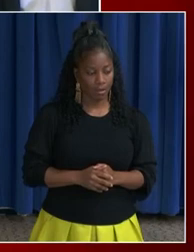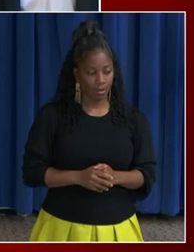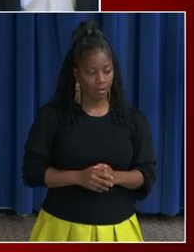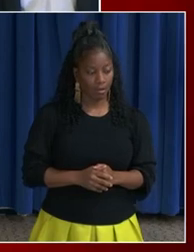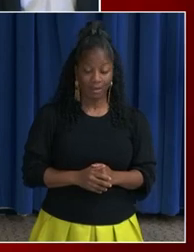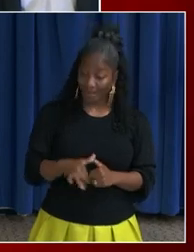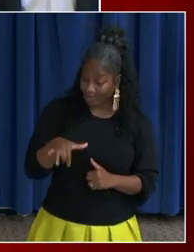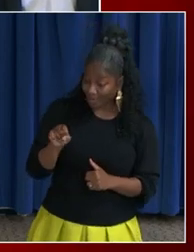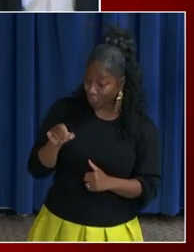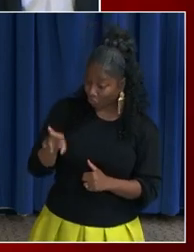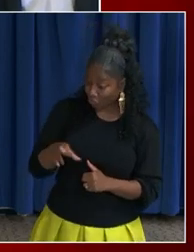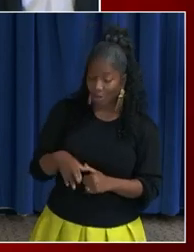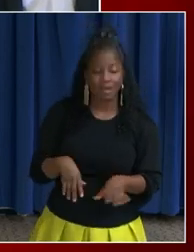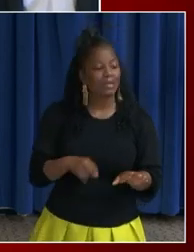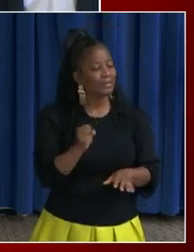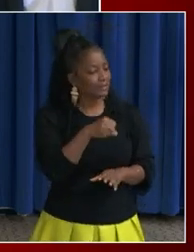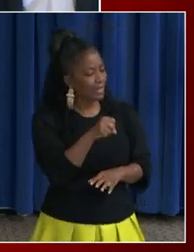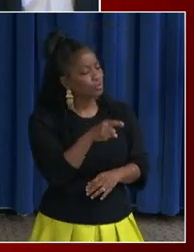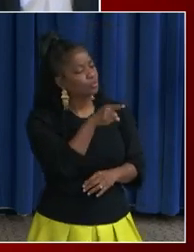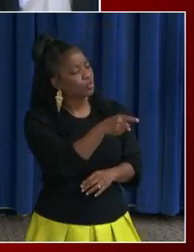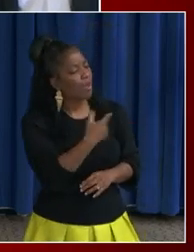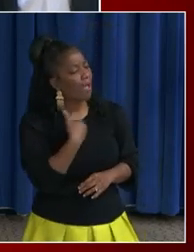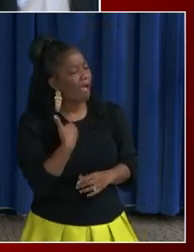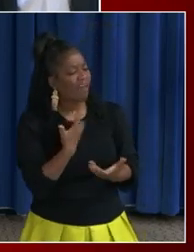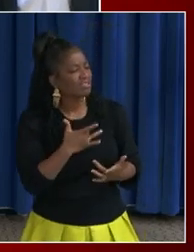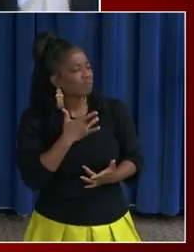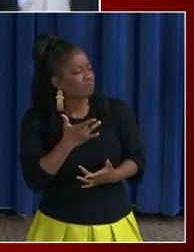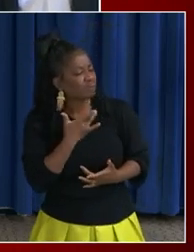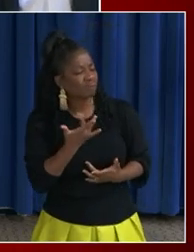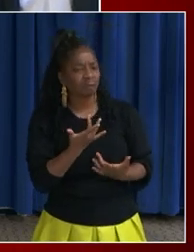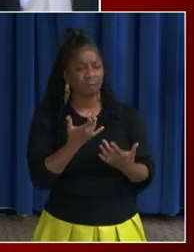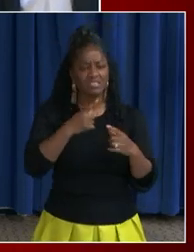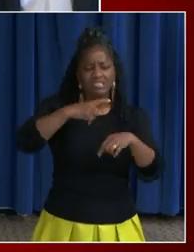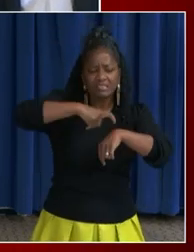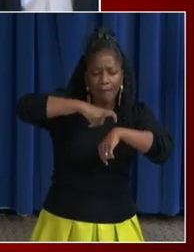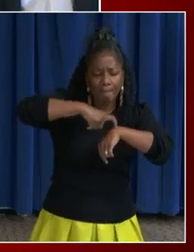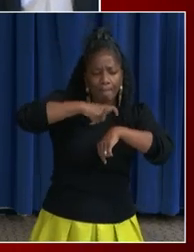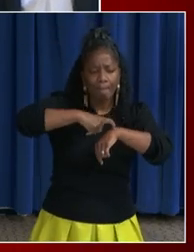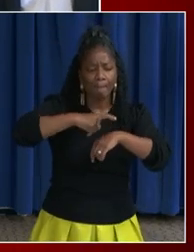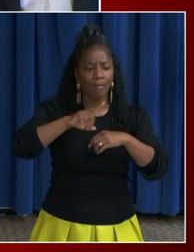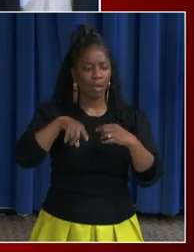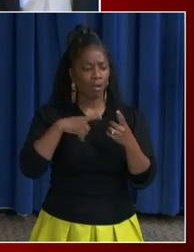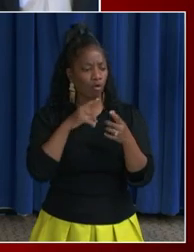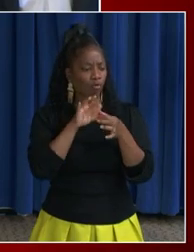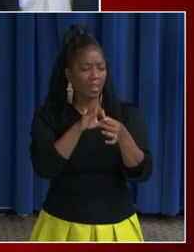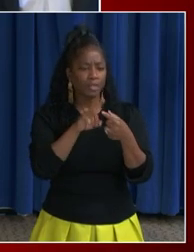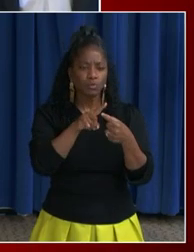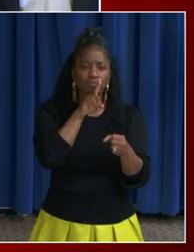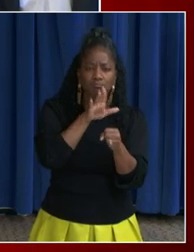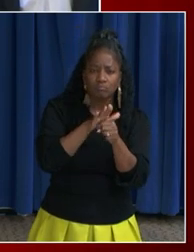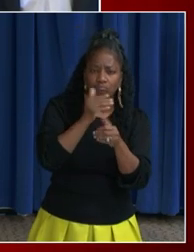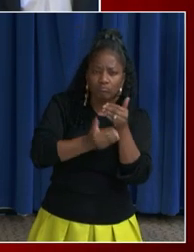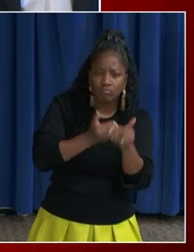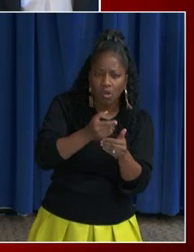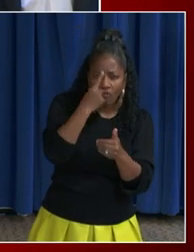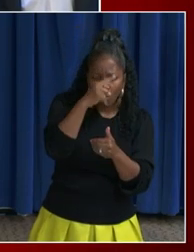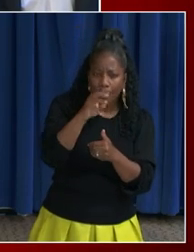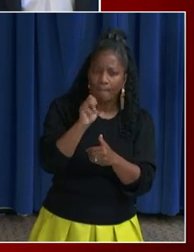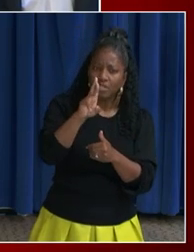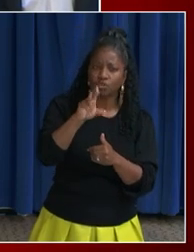Yes, sir. Yes. Do you have a sense of a timetable in terms of the confirmation process for Mr.